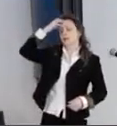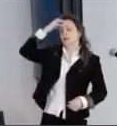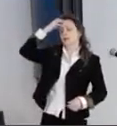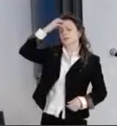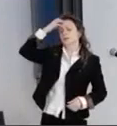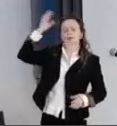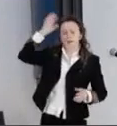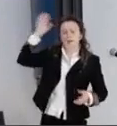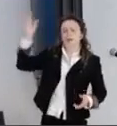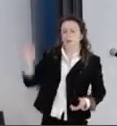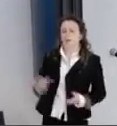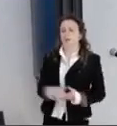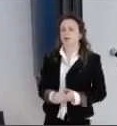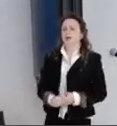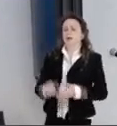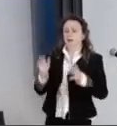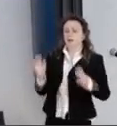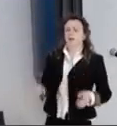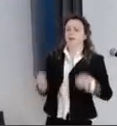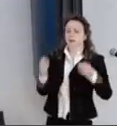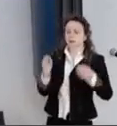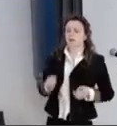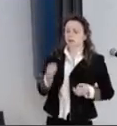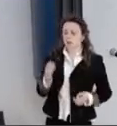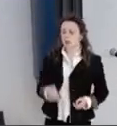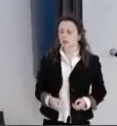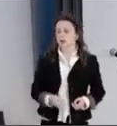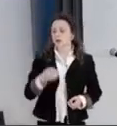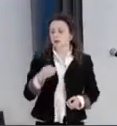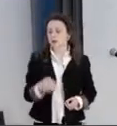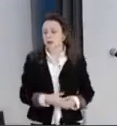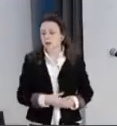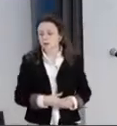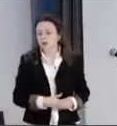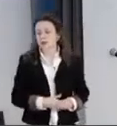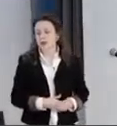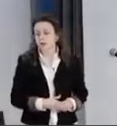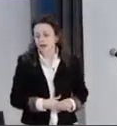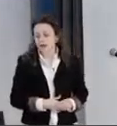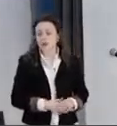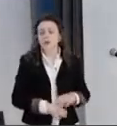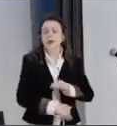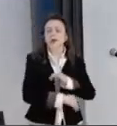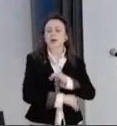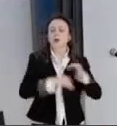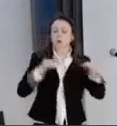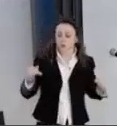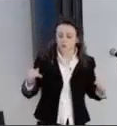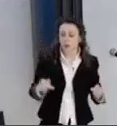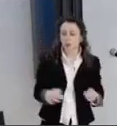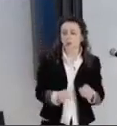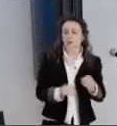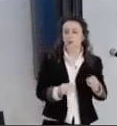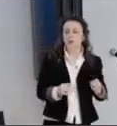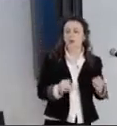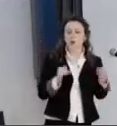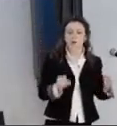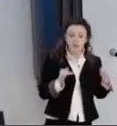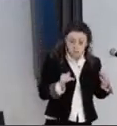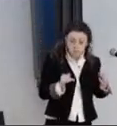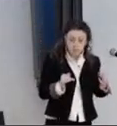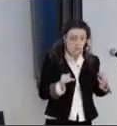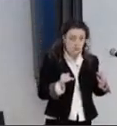as he studied chemistry. They say it is certainly true that the unearthly radiance of Naïma is without equal among